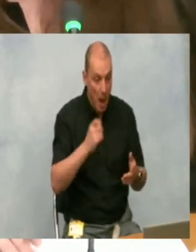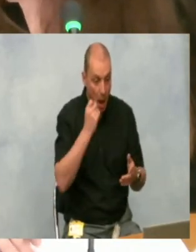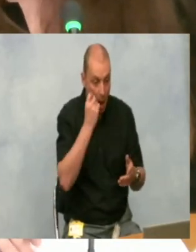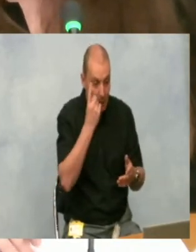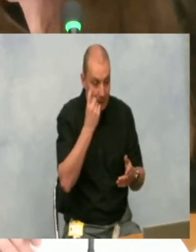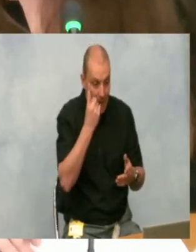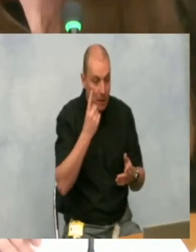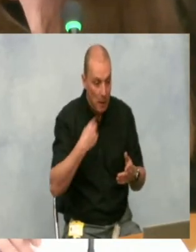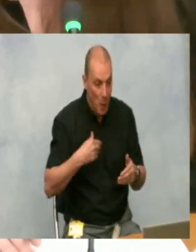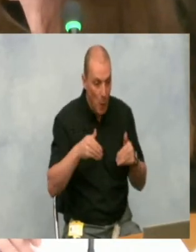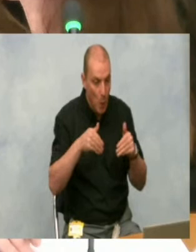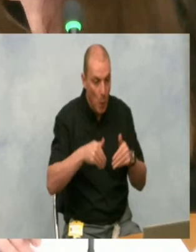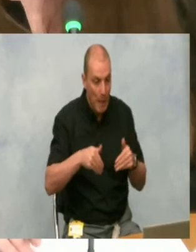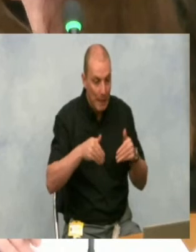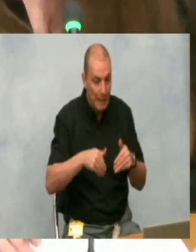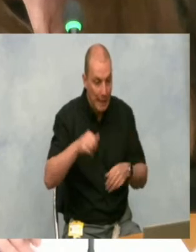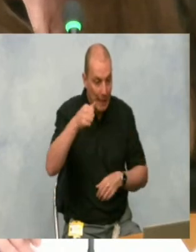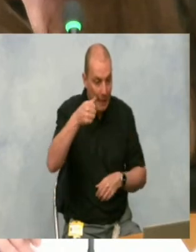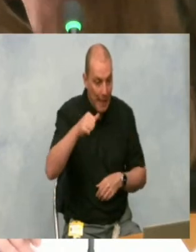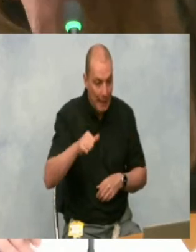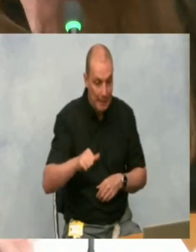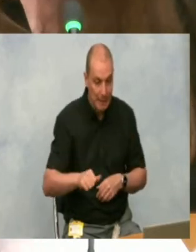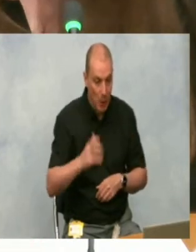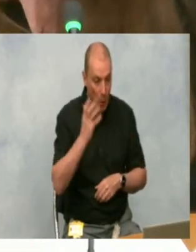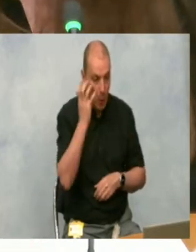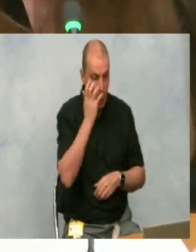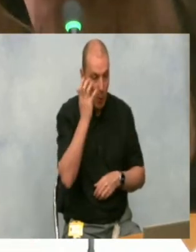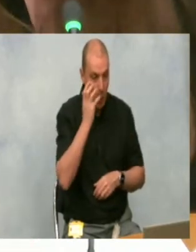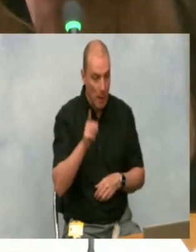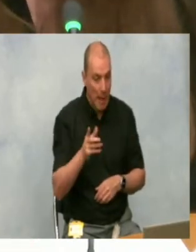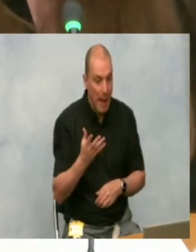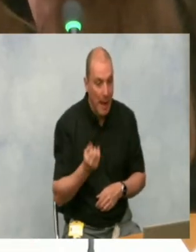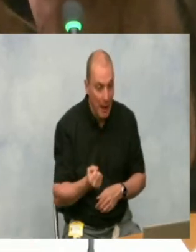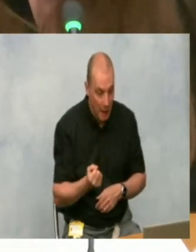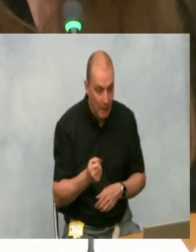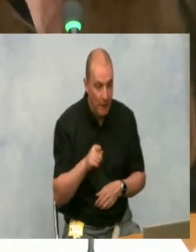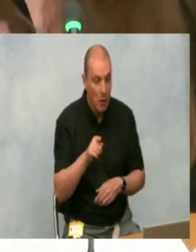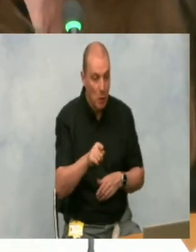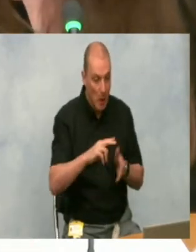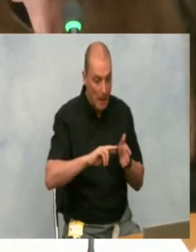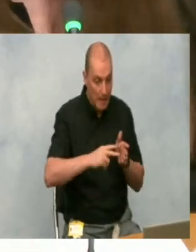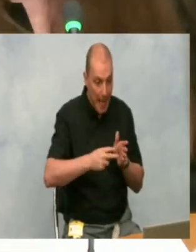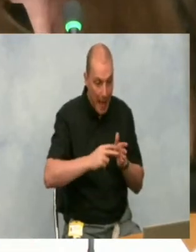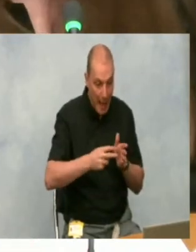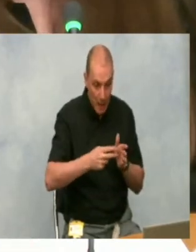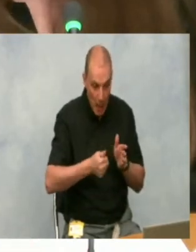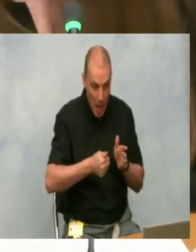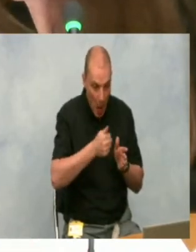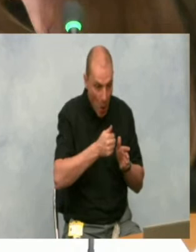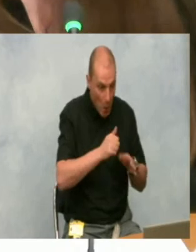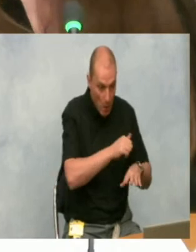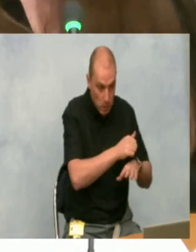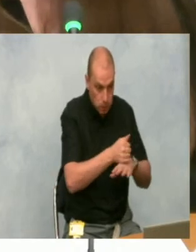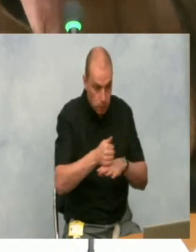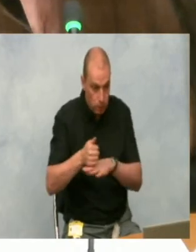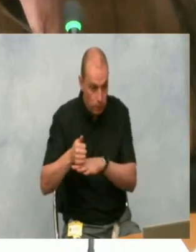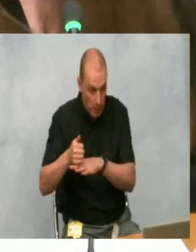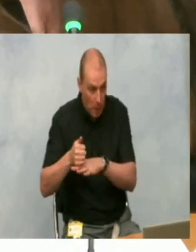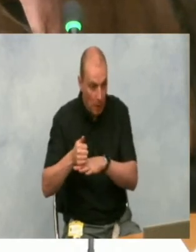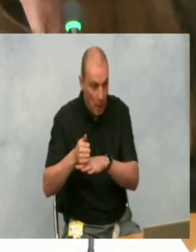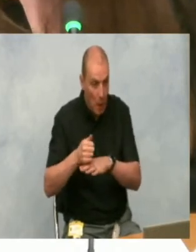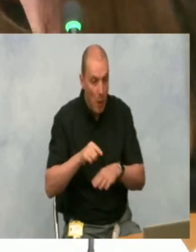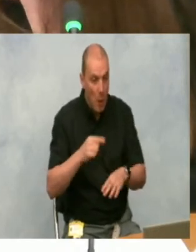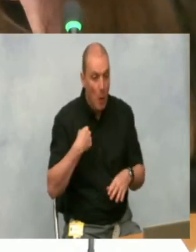types, and as part of our planning process in terms of the types of property that will go on each housing site